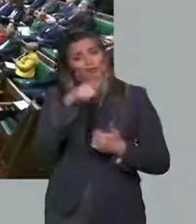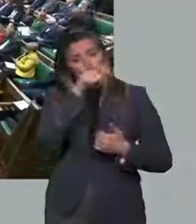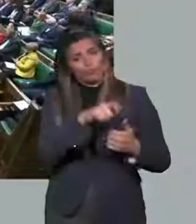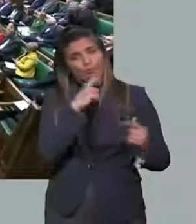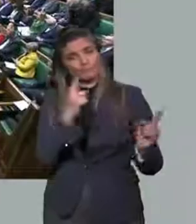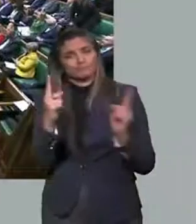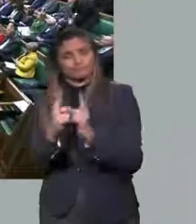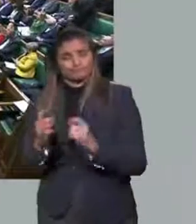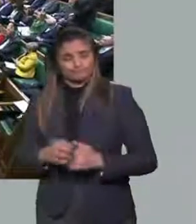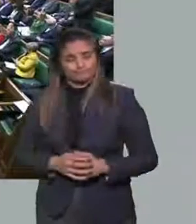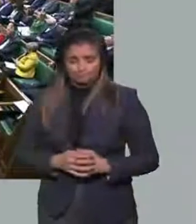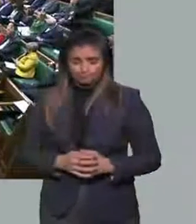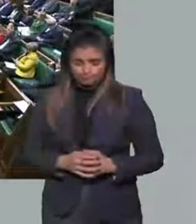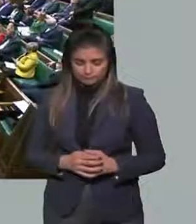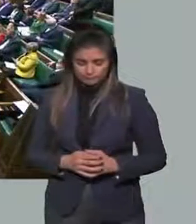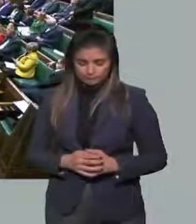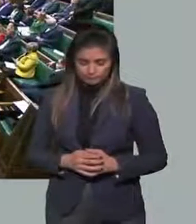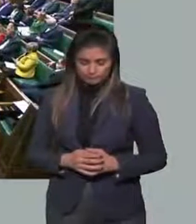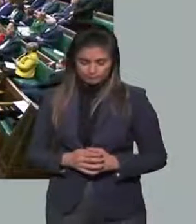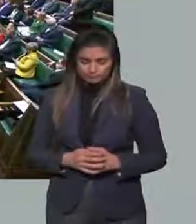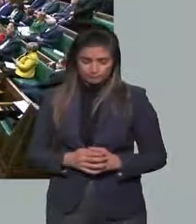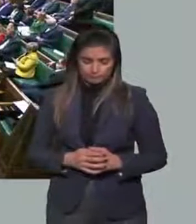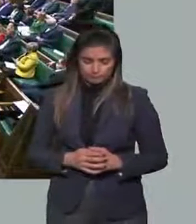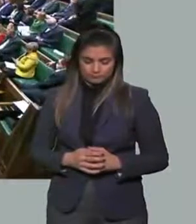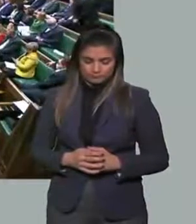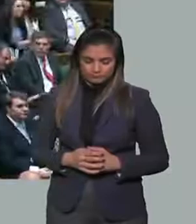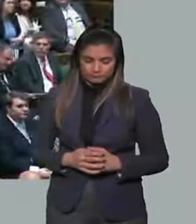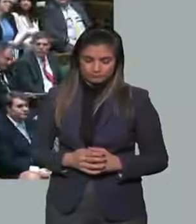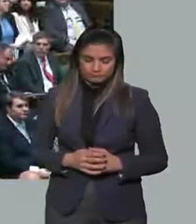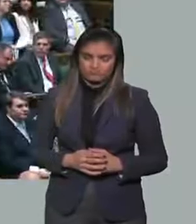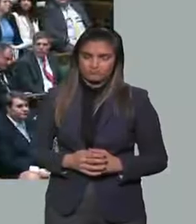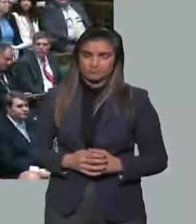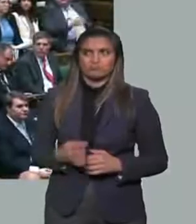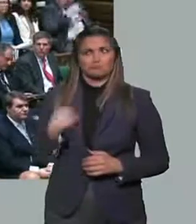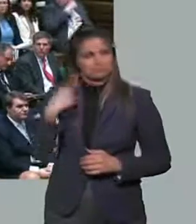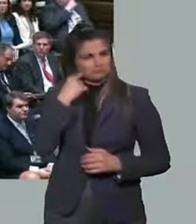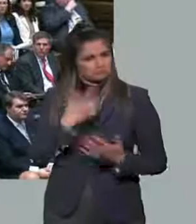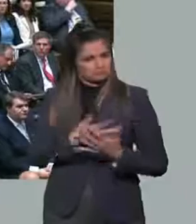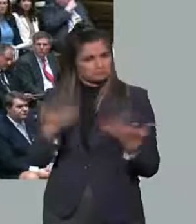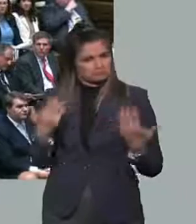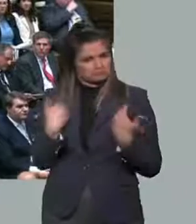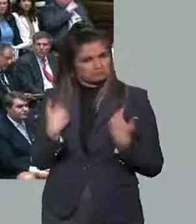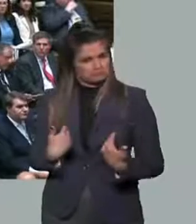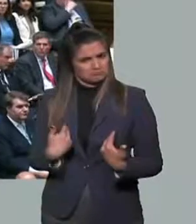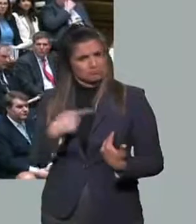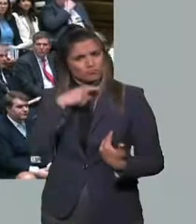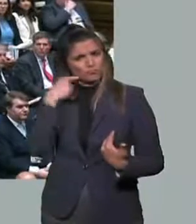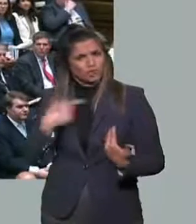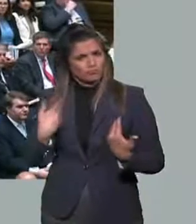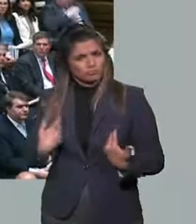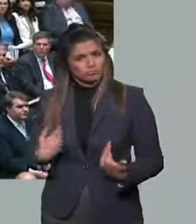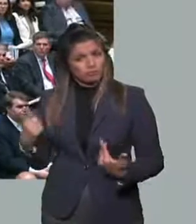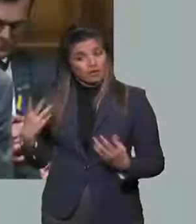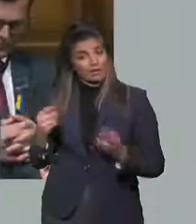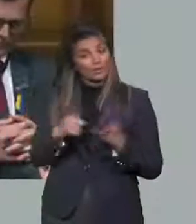Dr. Julian Lewis. Are any oligarchs with UK passports on our